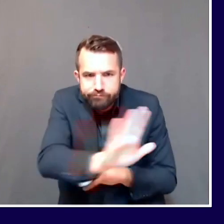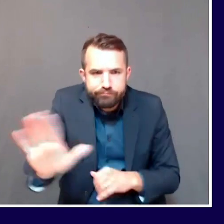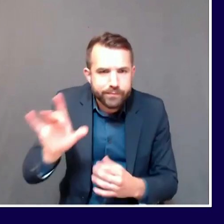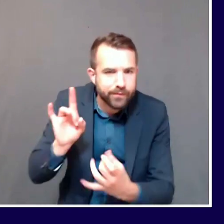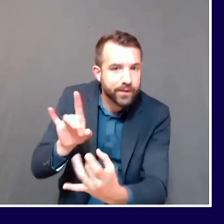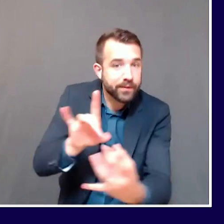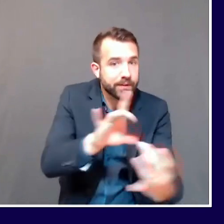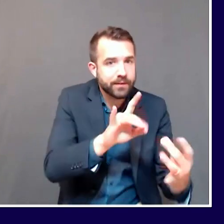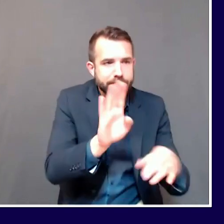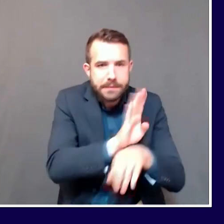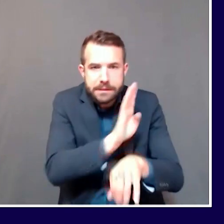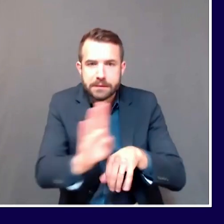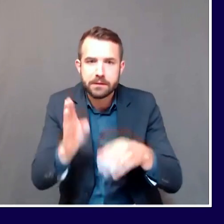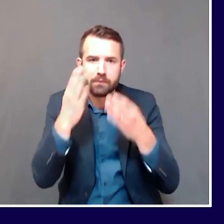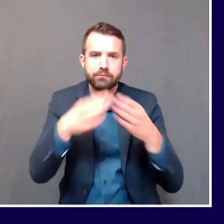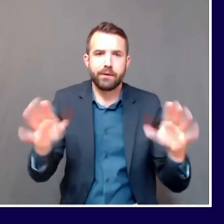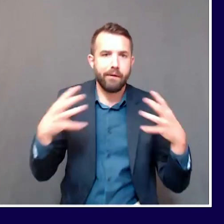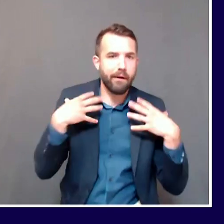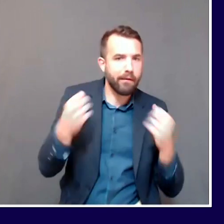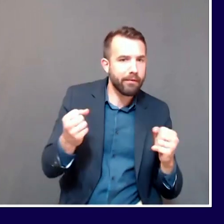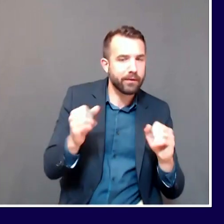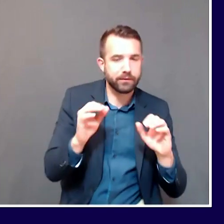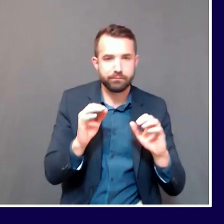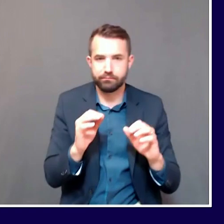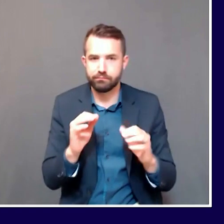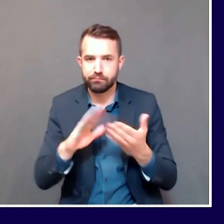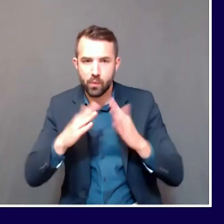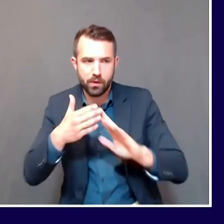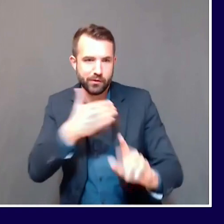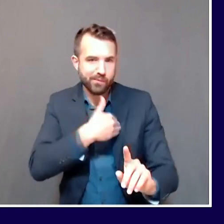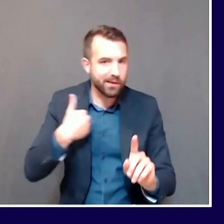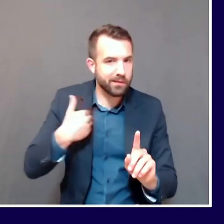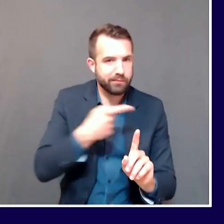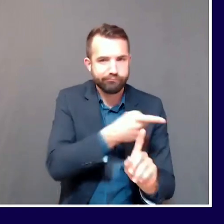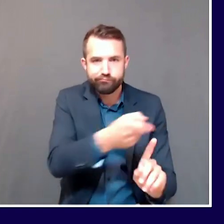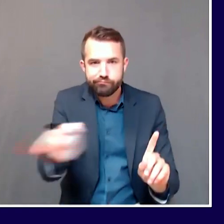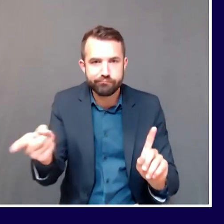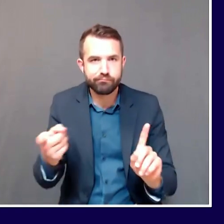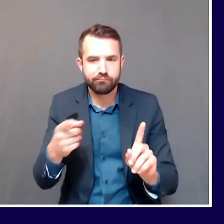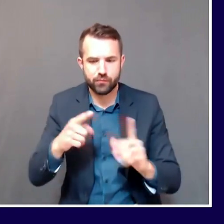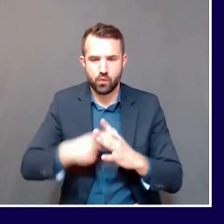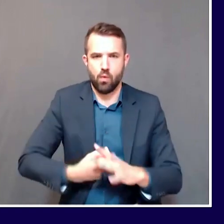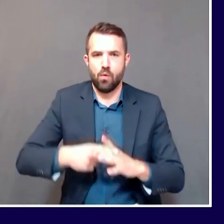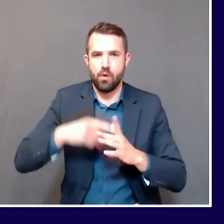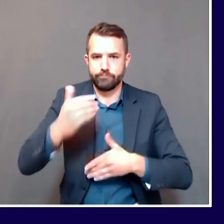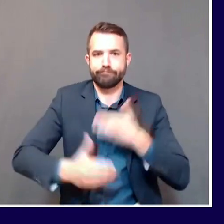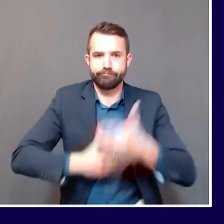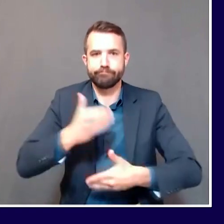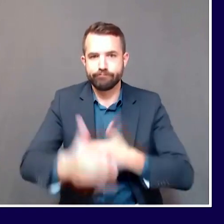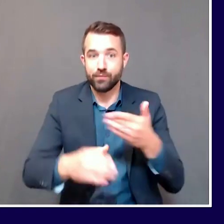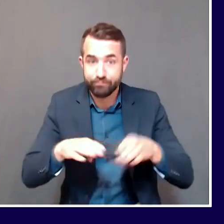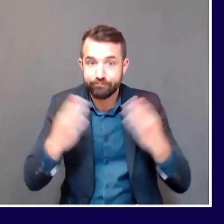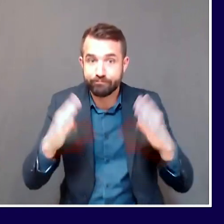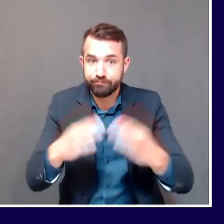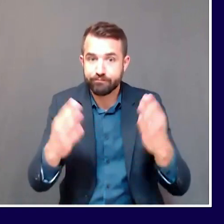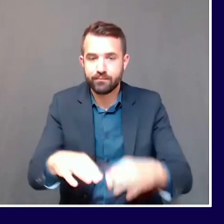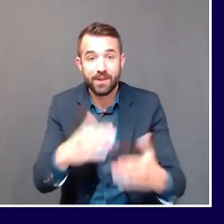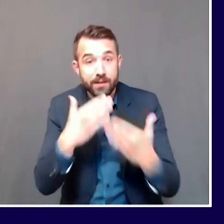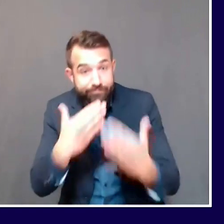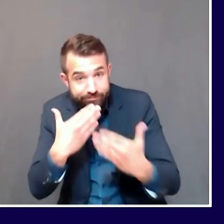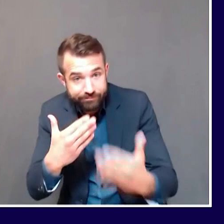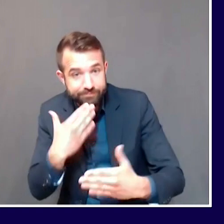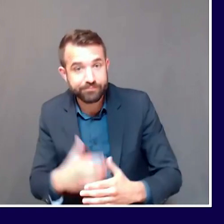health experts as we work to take additional steps to reopen Maine's economy safely. Thank you, and with that, we'll take